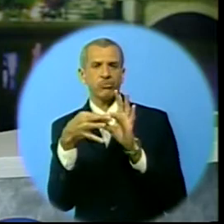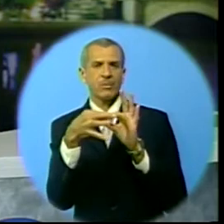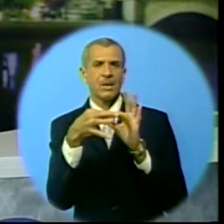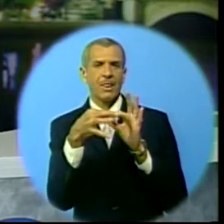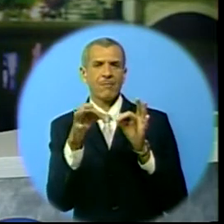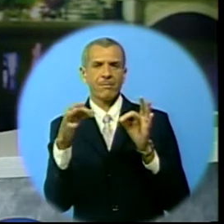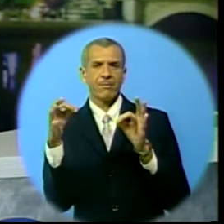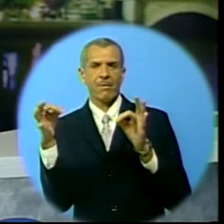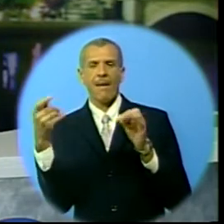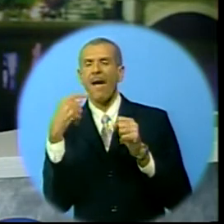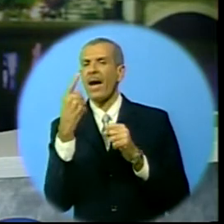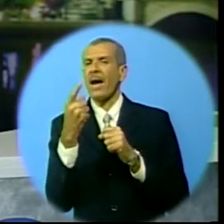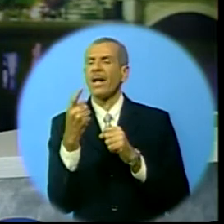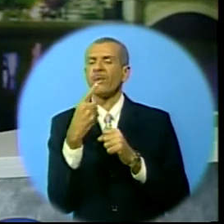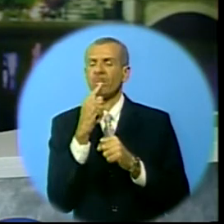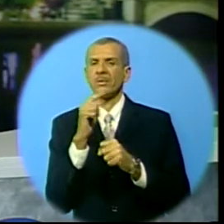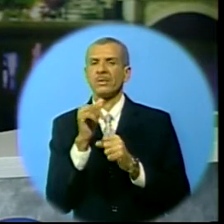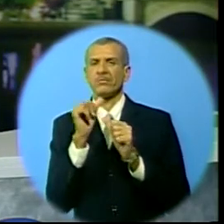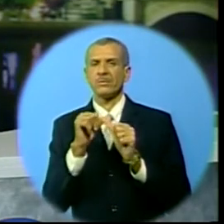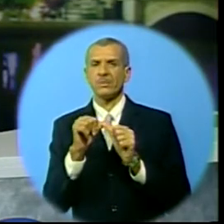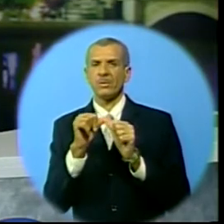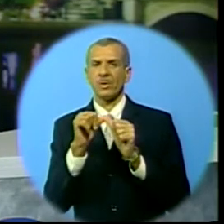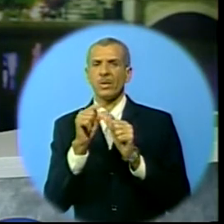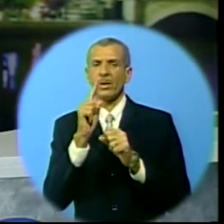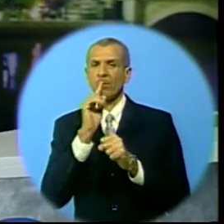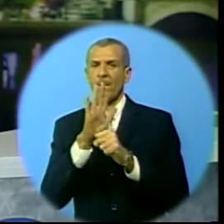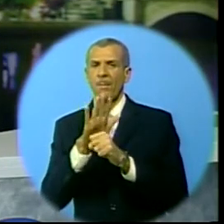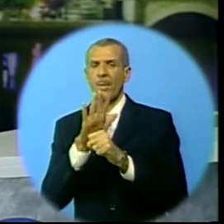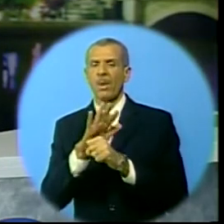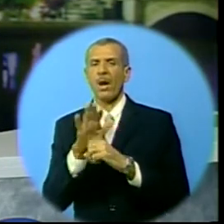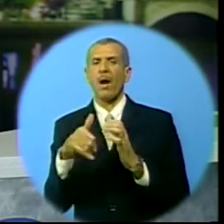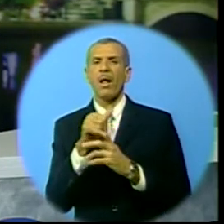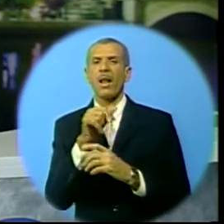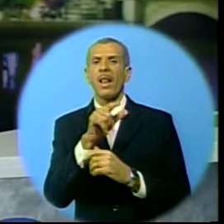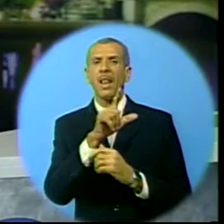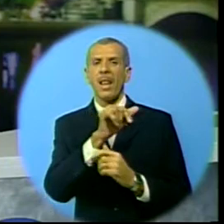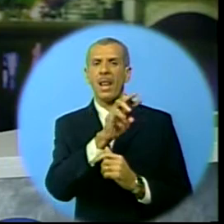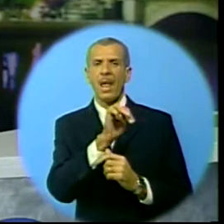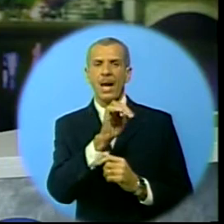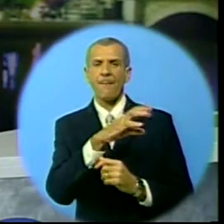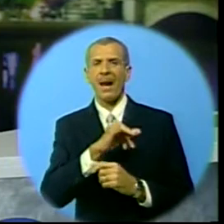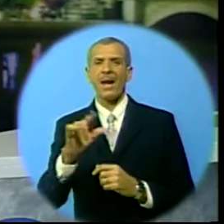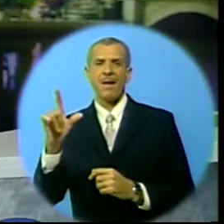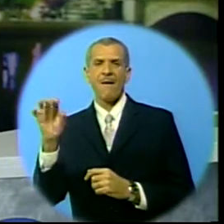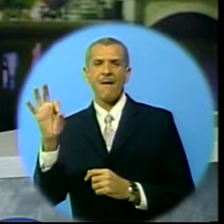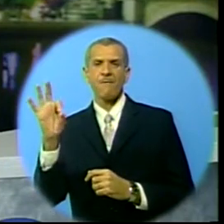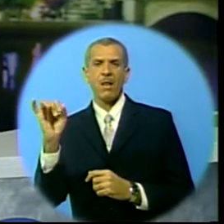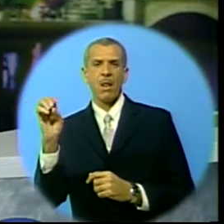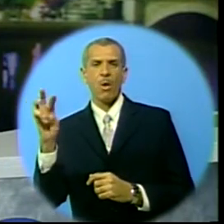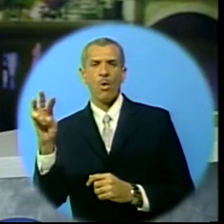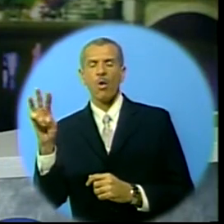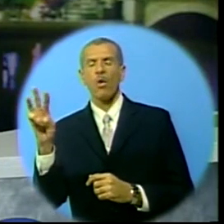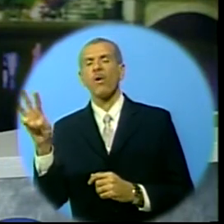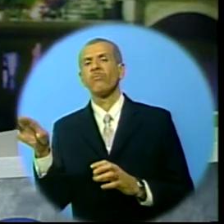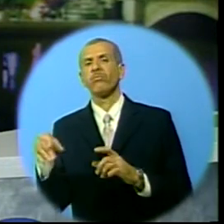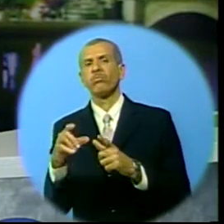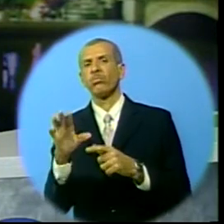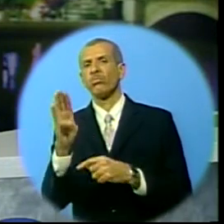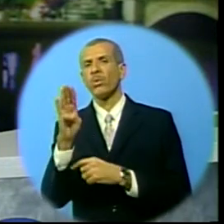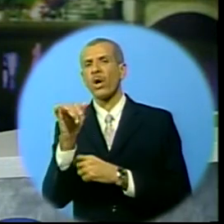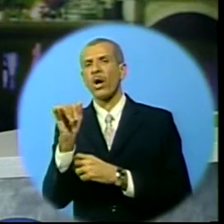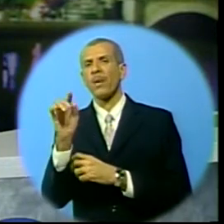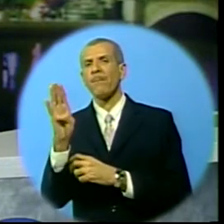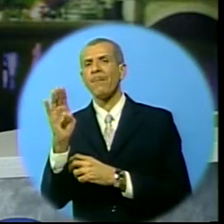will adhere to its commitment that all current Lime and Flow broadband and television tariffs will be set at